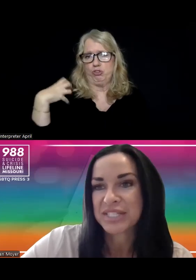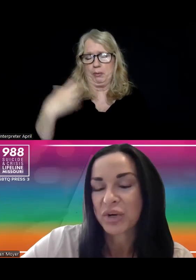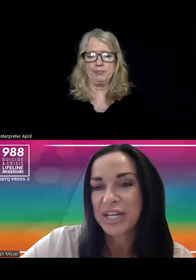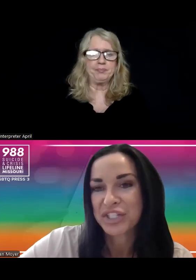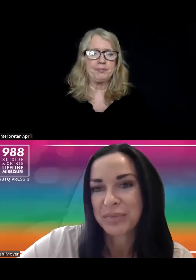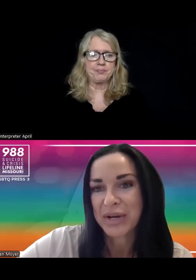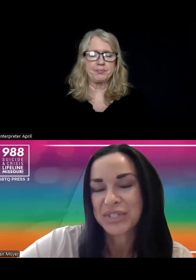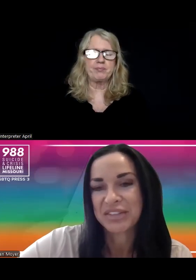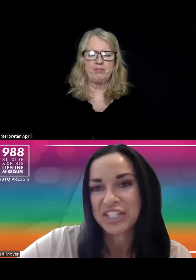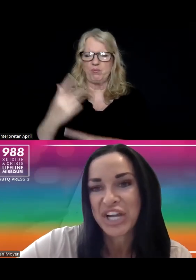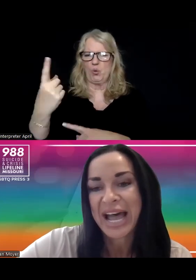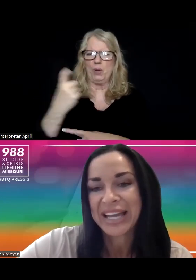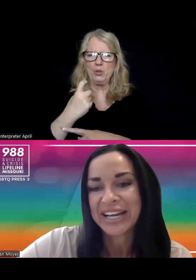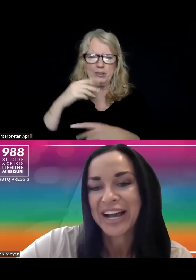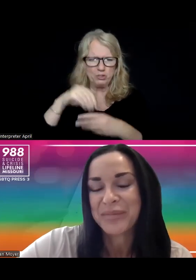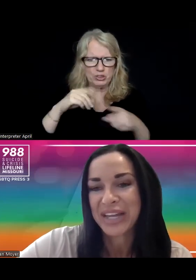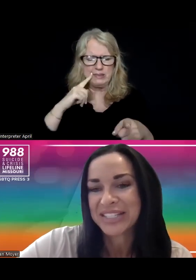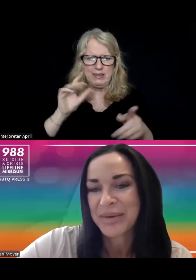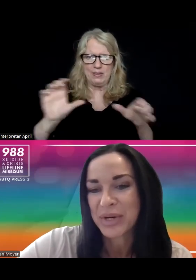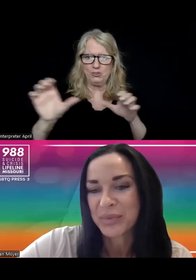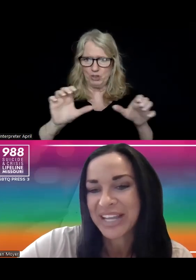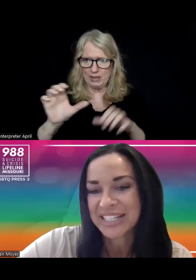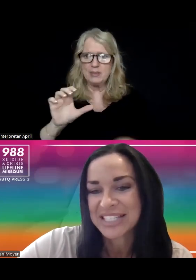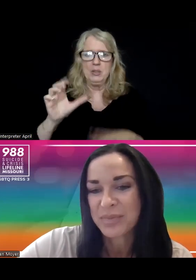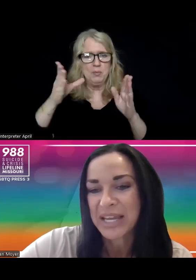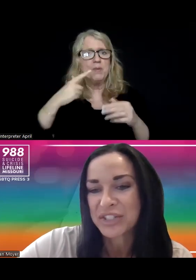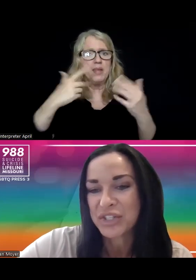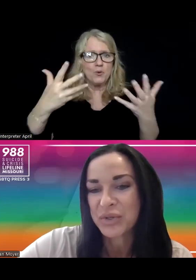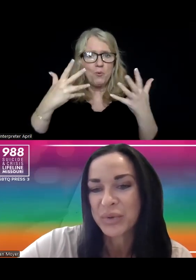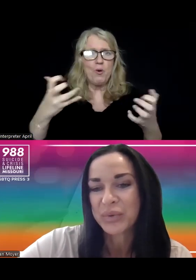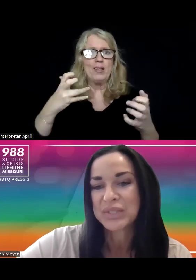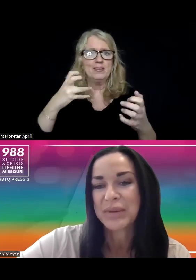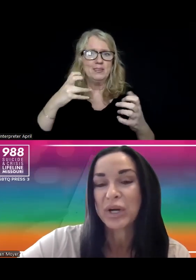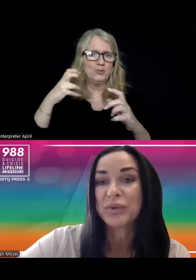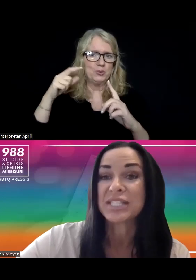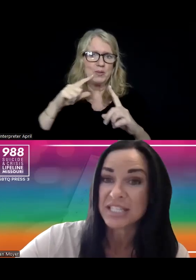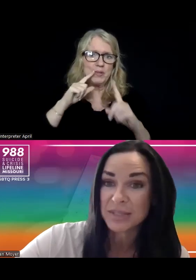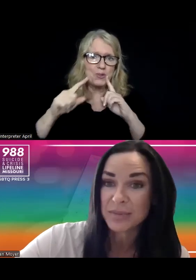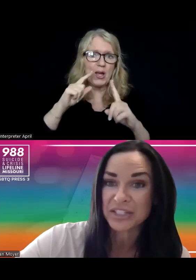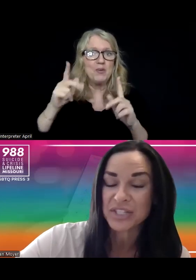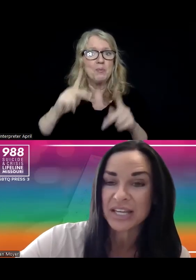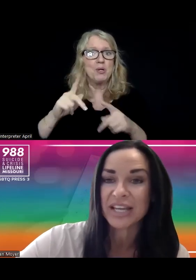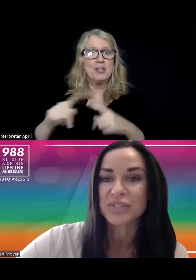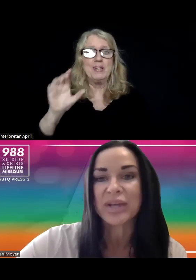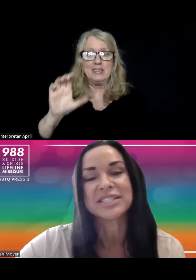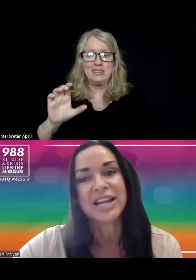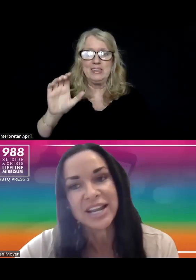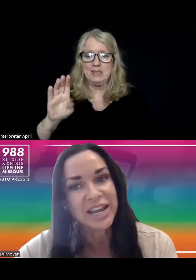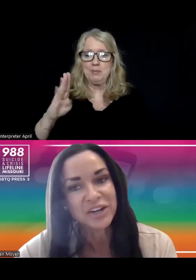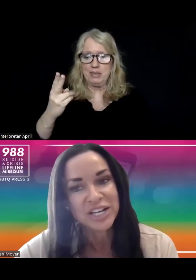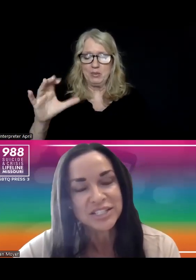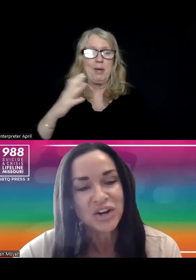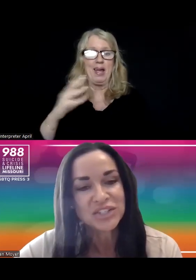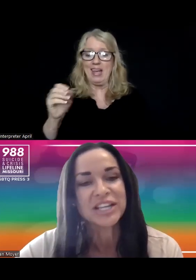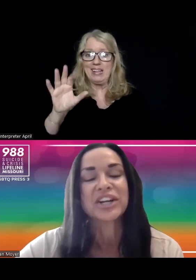there was a question posed in the chat that someone would like to speak to someone who is a CCBHC as well as a